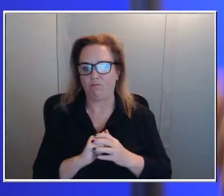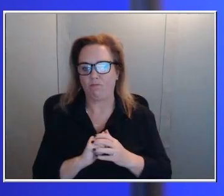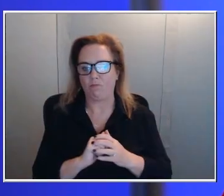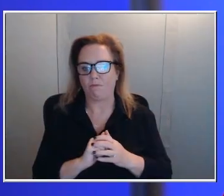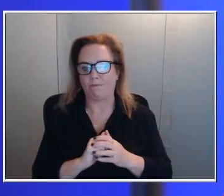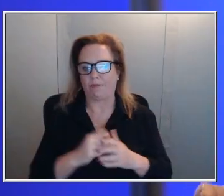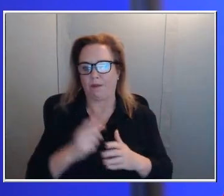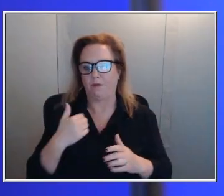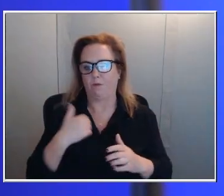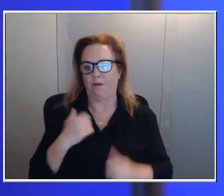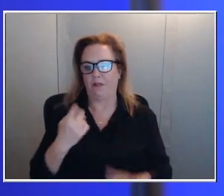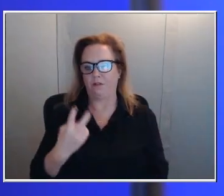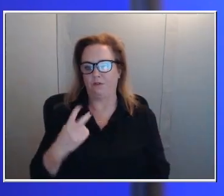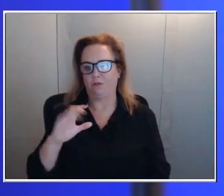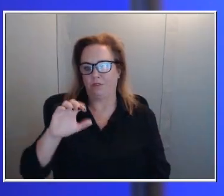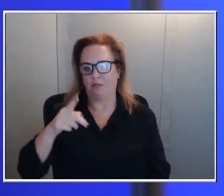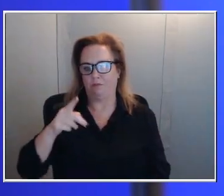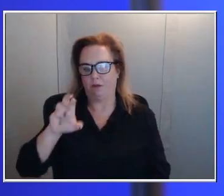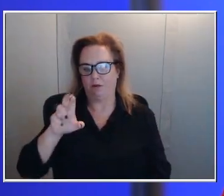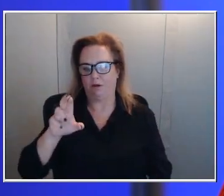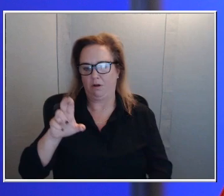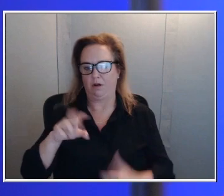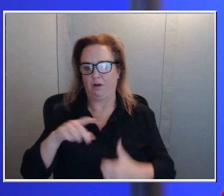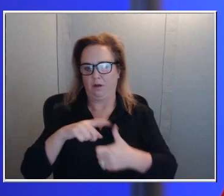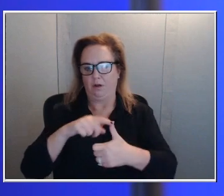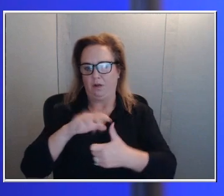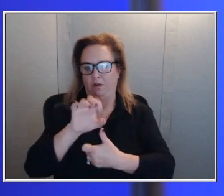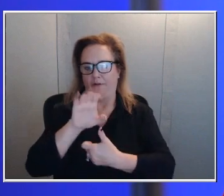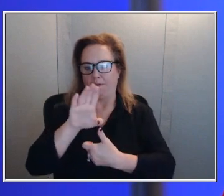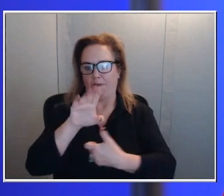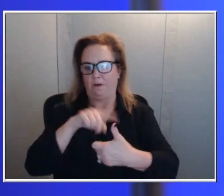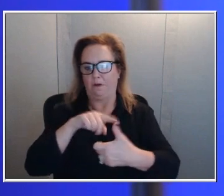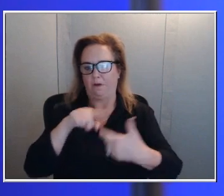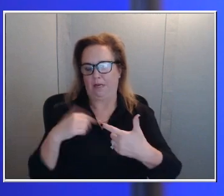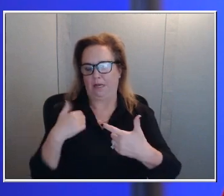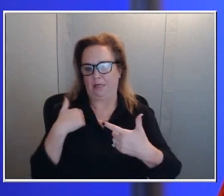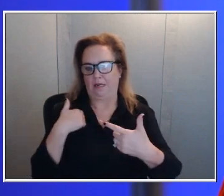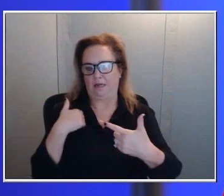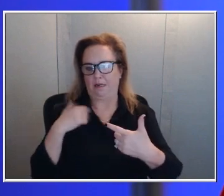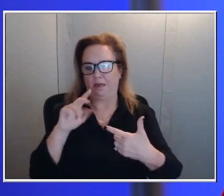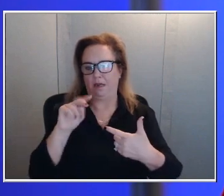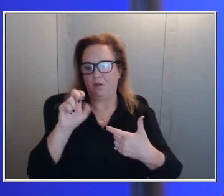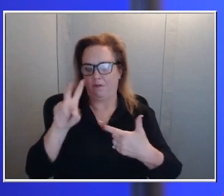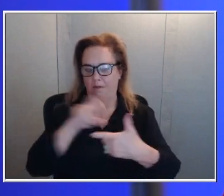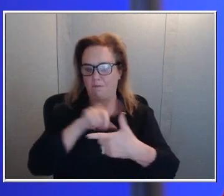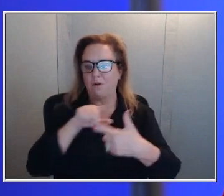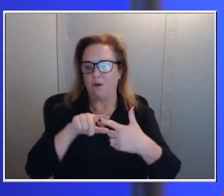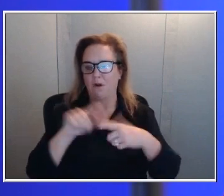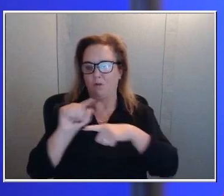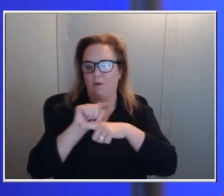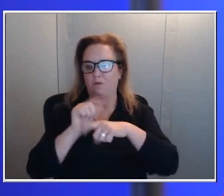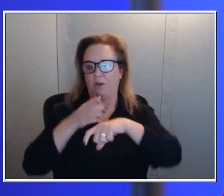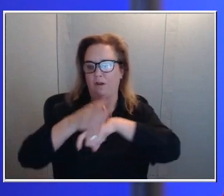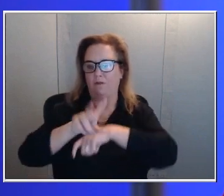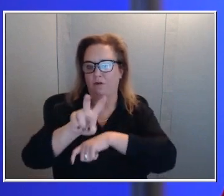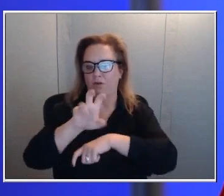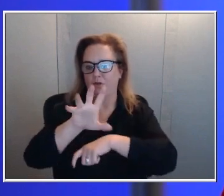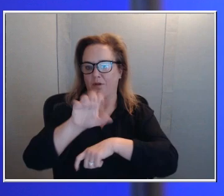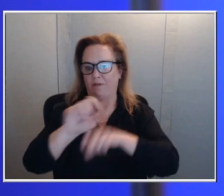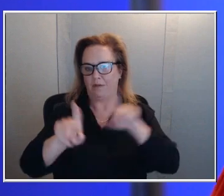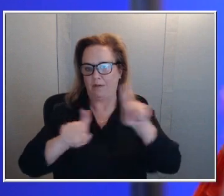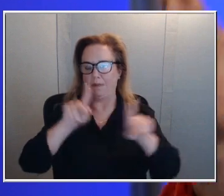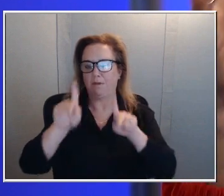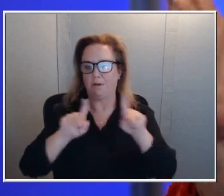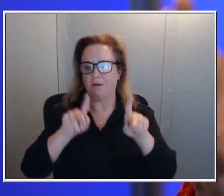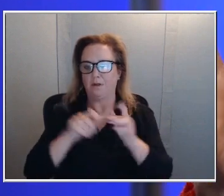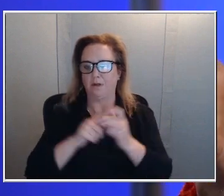2 CPR sessions this year, one in February and one this last month in November. We've trained over 250 participants.